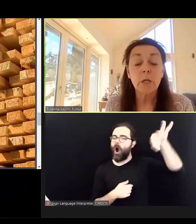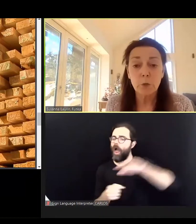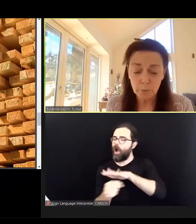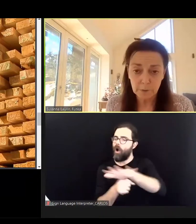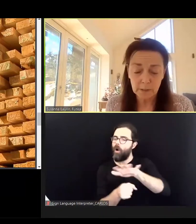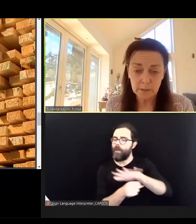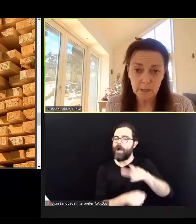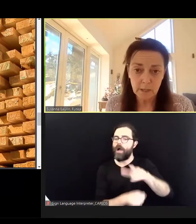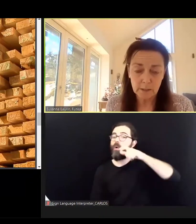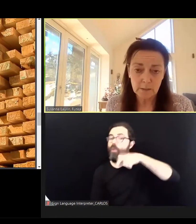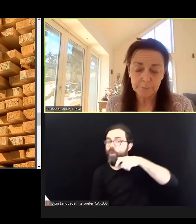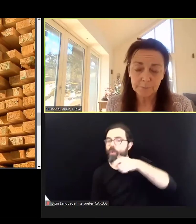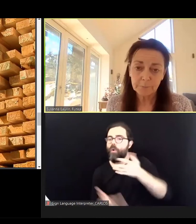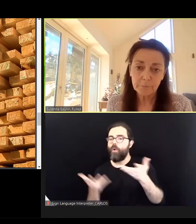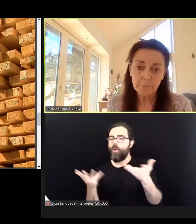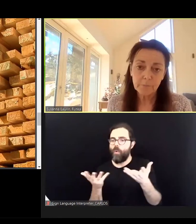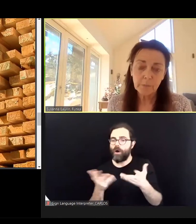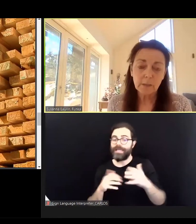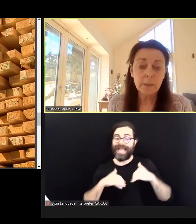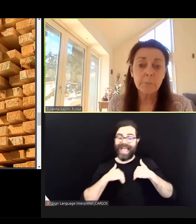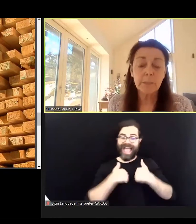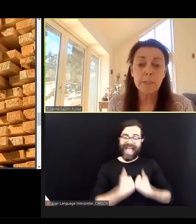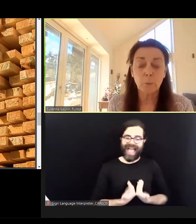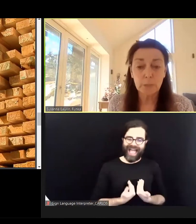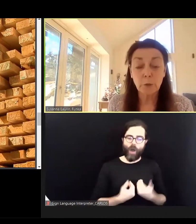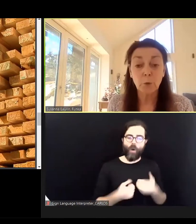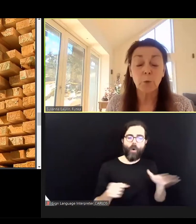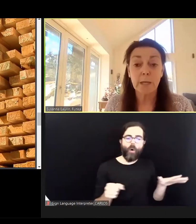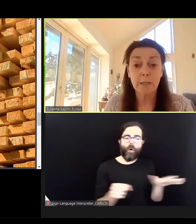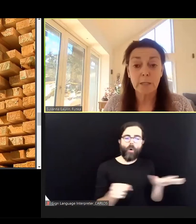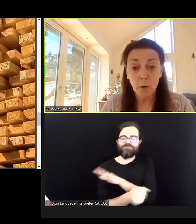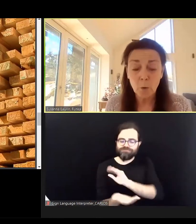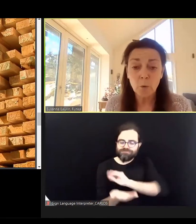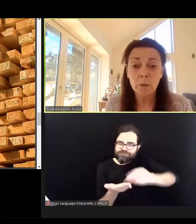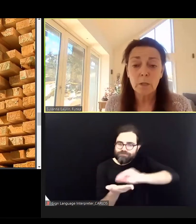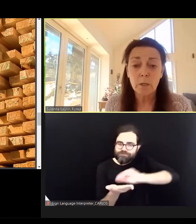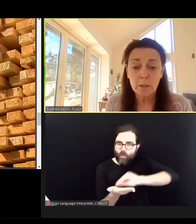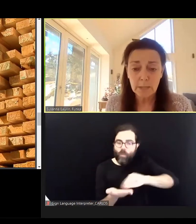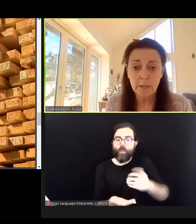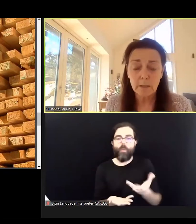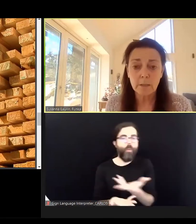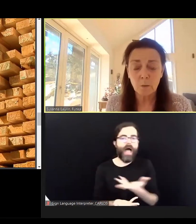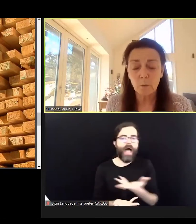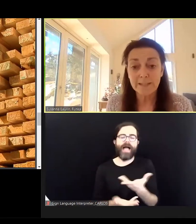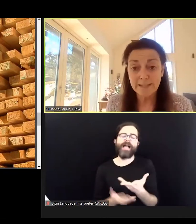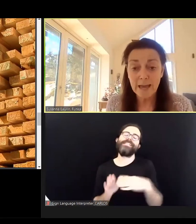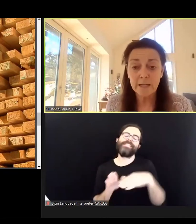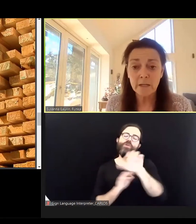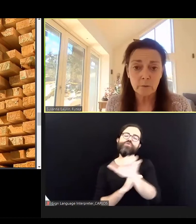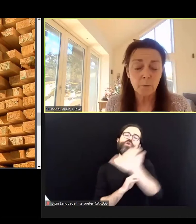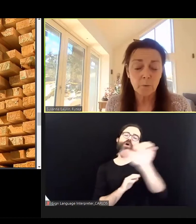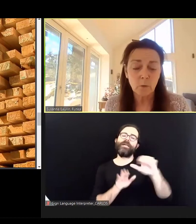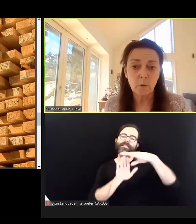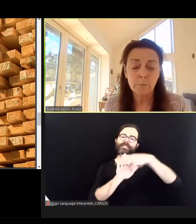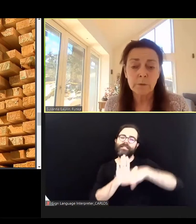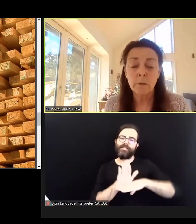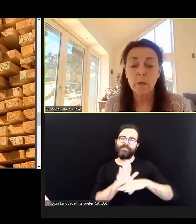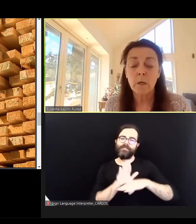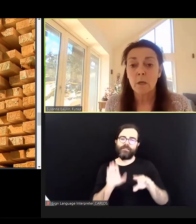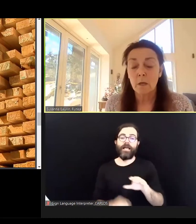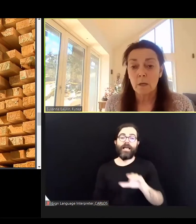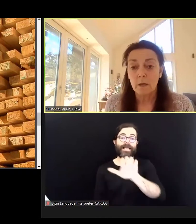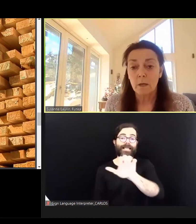this legislation. That is always defined in a standard. That is very clever, because